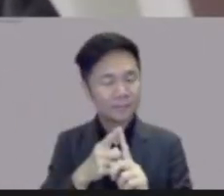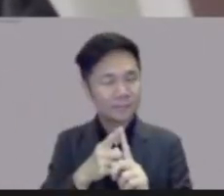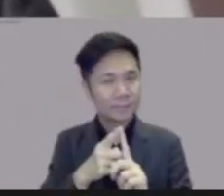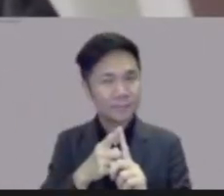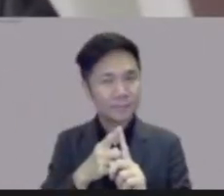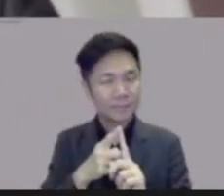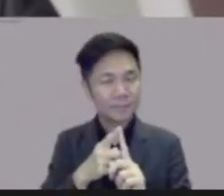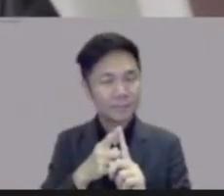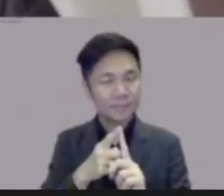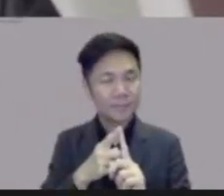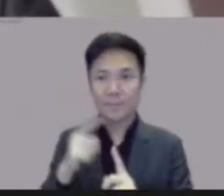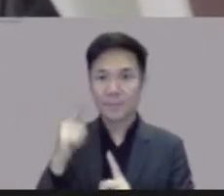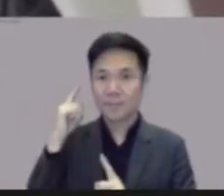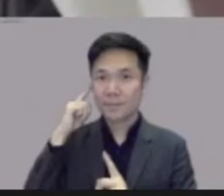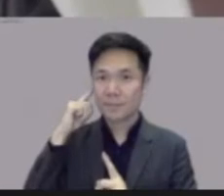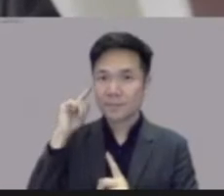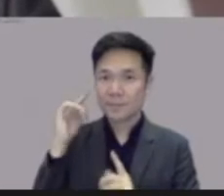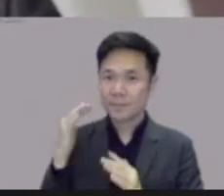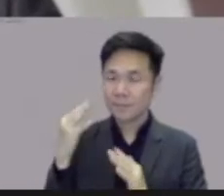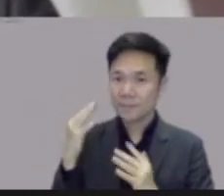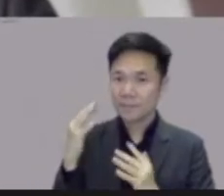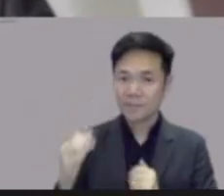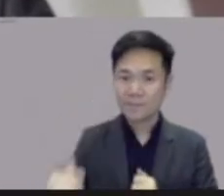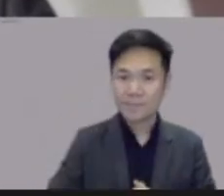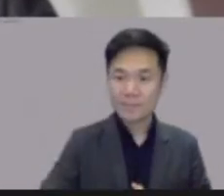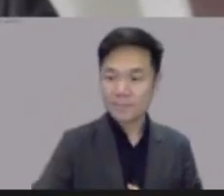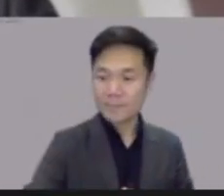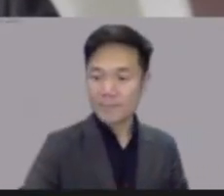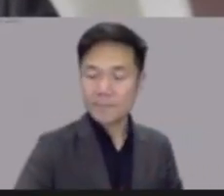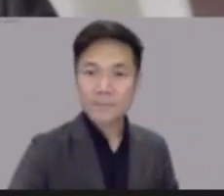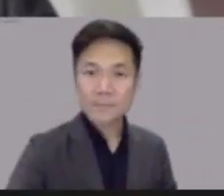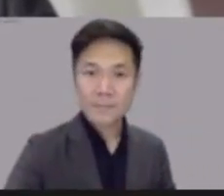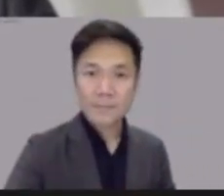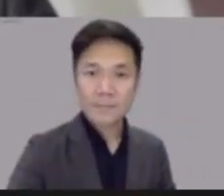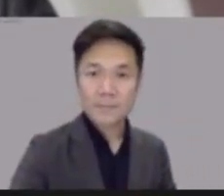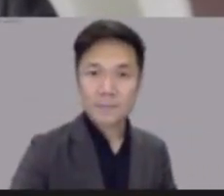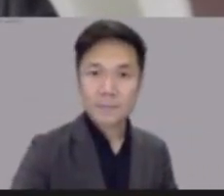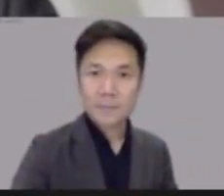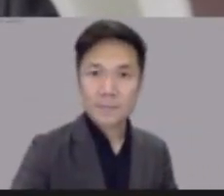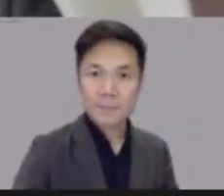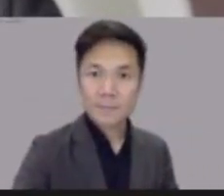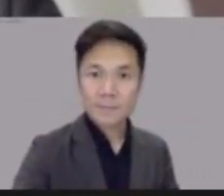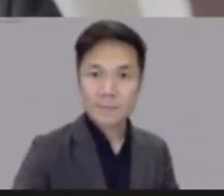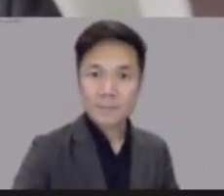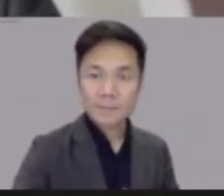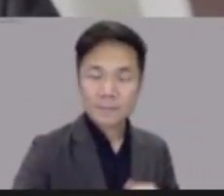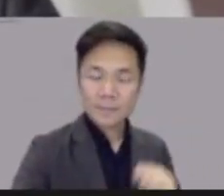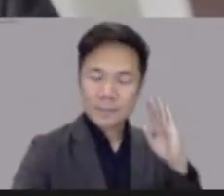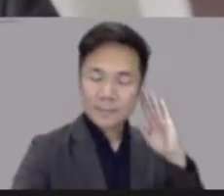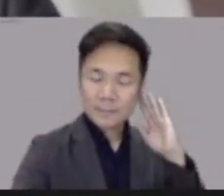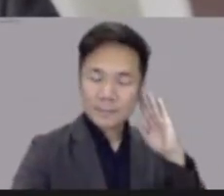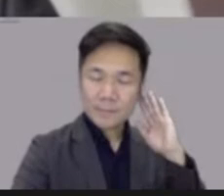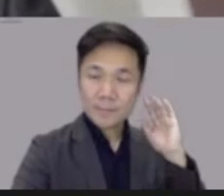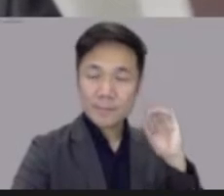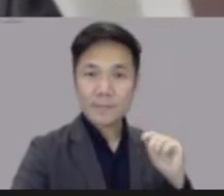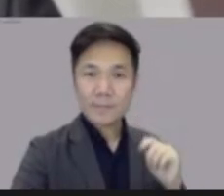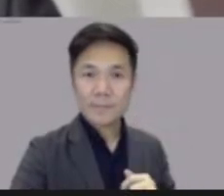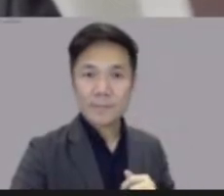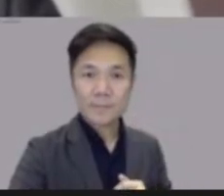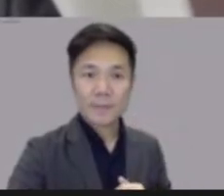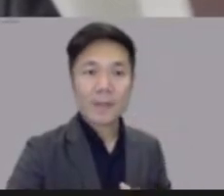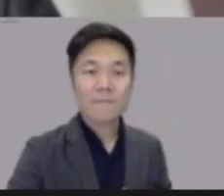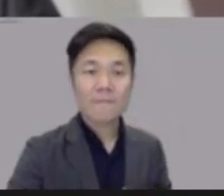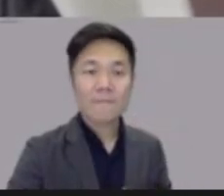great pleasure to be speaking to you today about how we can work together across Asia and the Pacific to Foster sustainable and